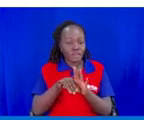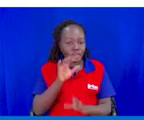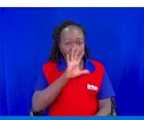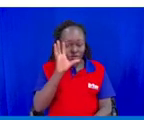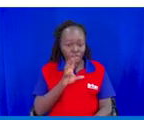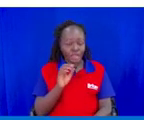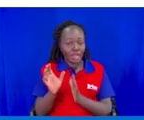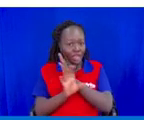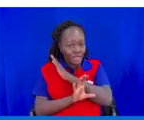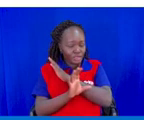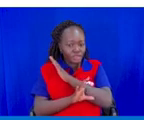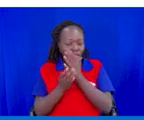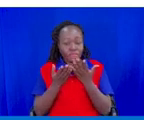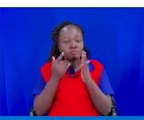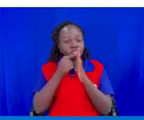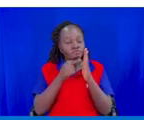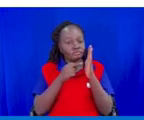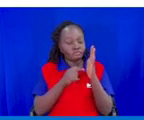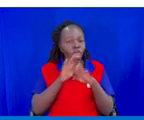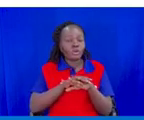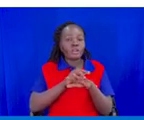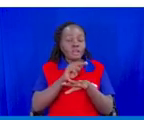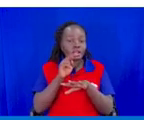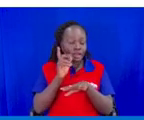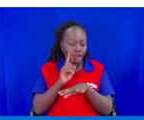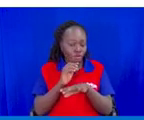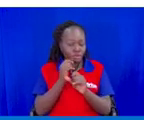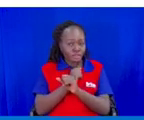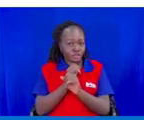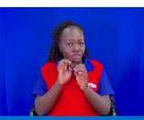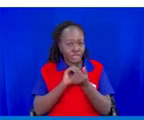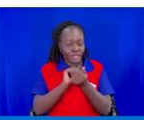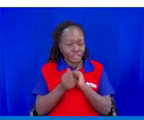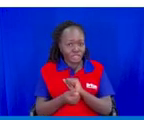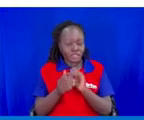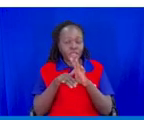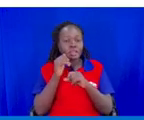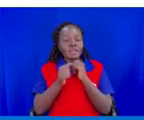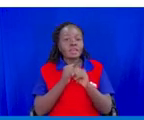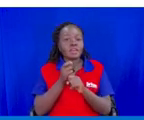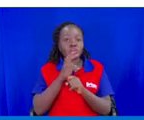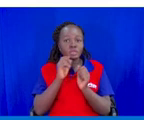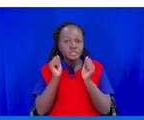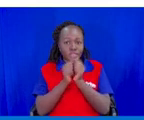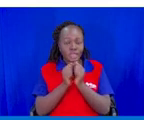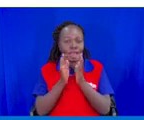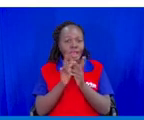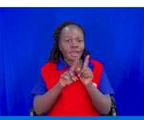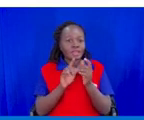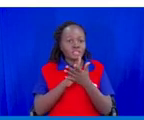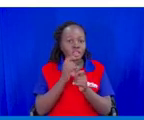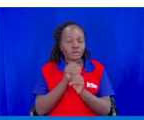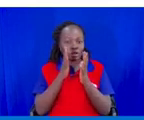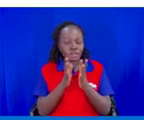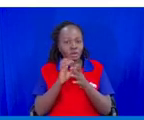listed entity. It was listed on the Nairobi Securities Exchange in the year 2010. And as a shareholder or